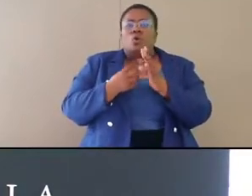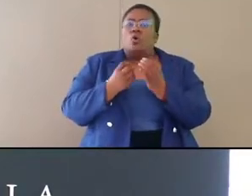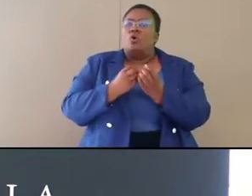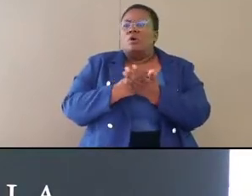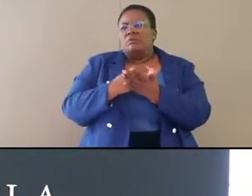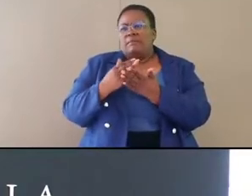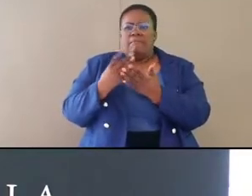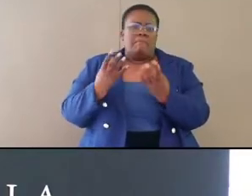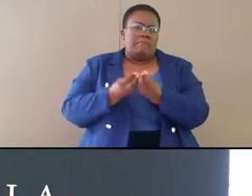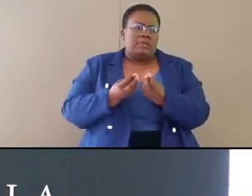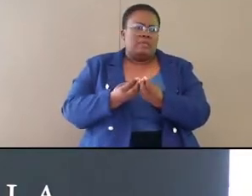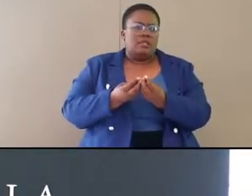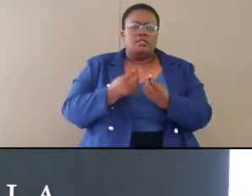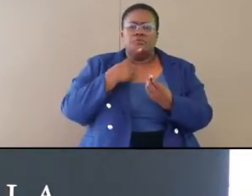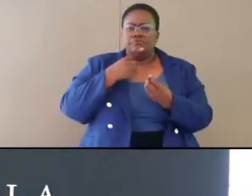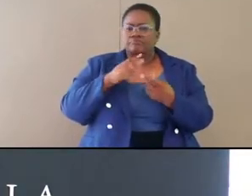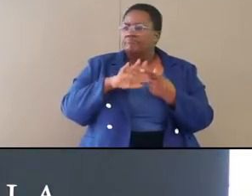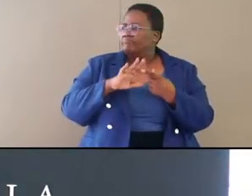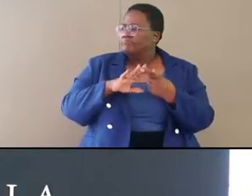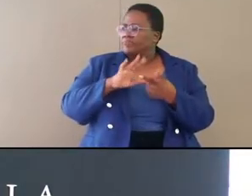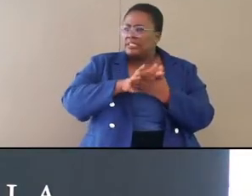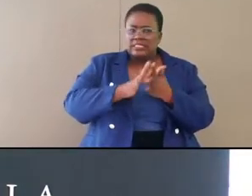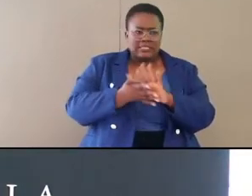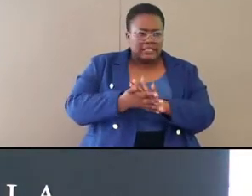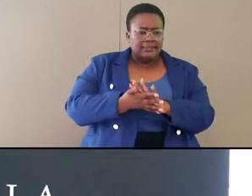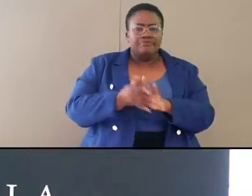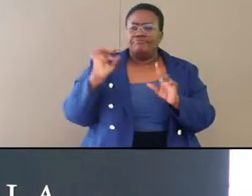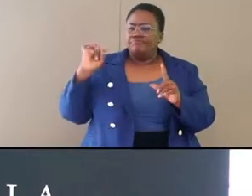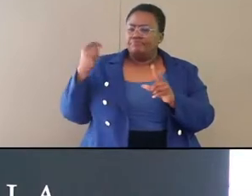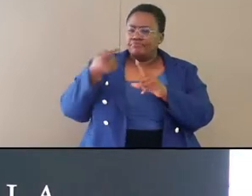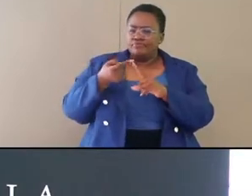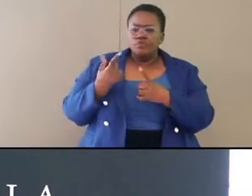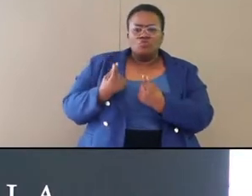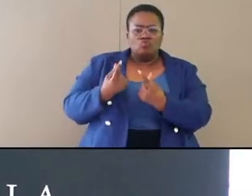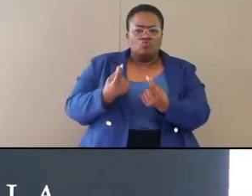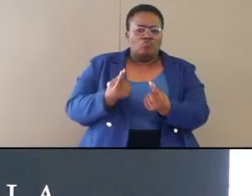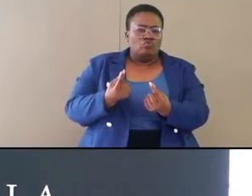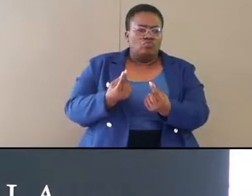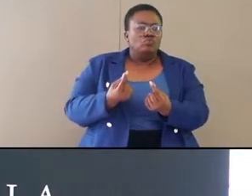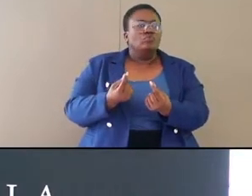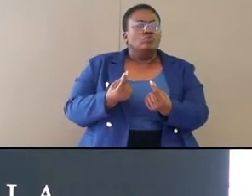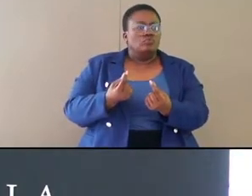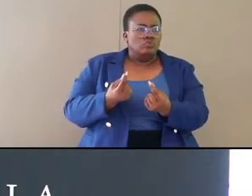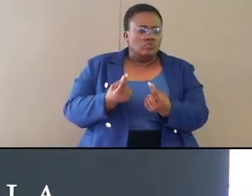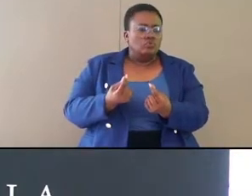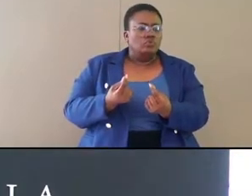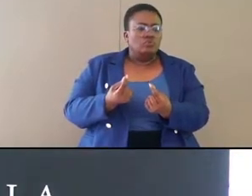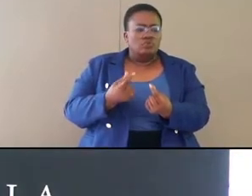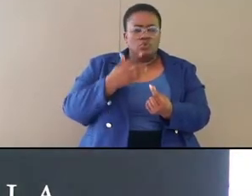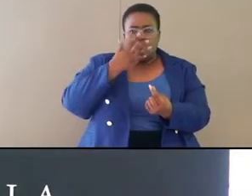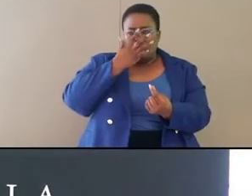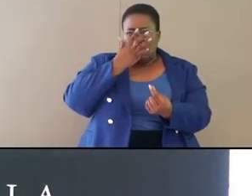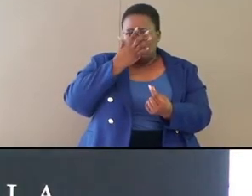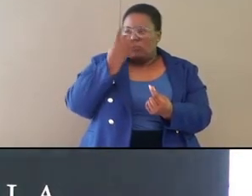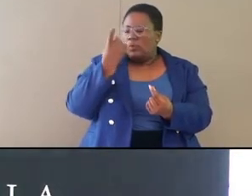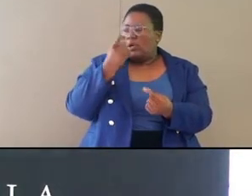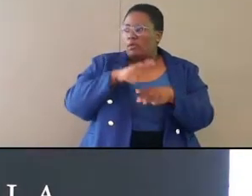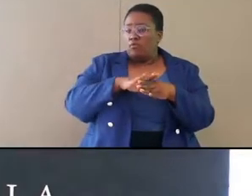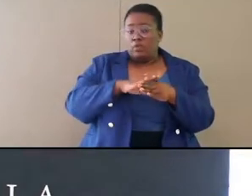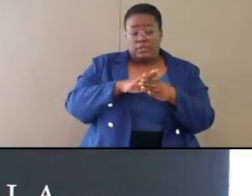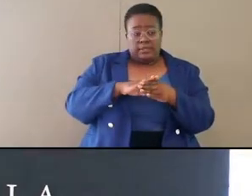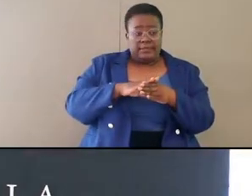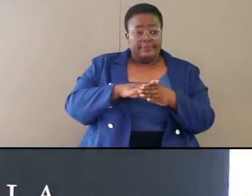you've referred to SASA and the work that has been done by SASA. Let me tell you one of the reasons why I think